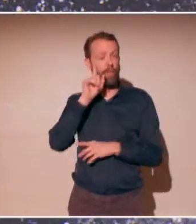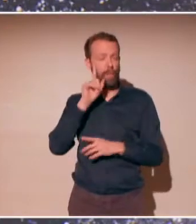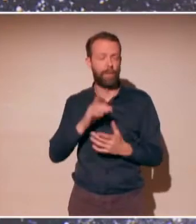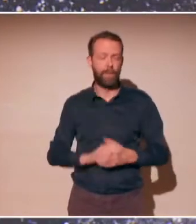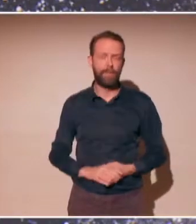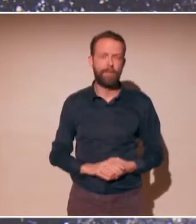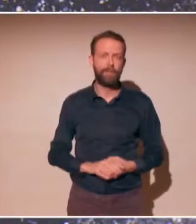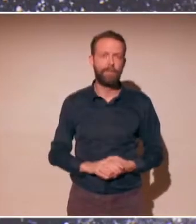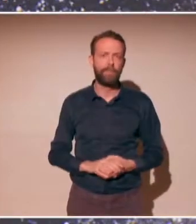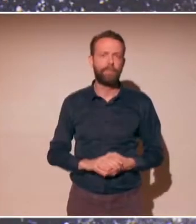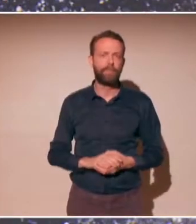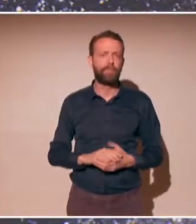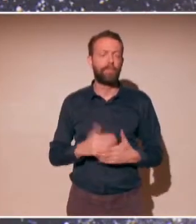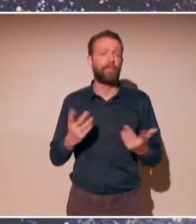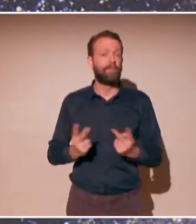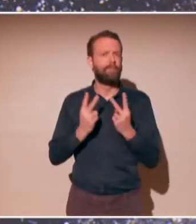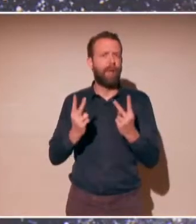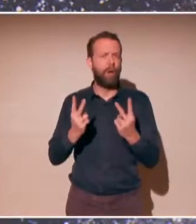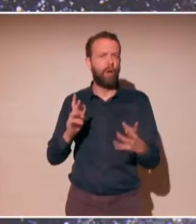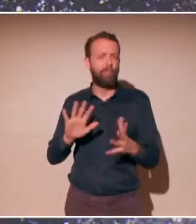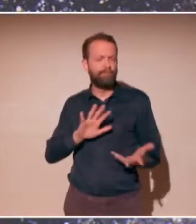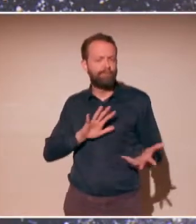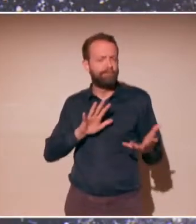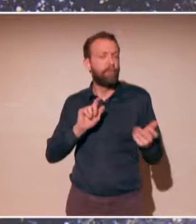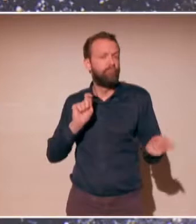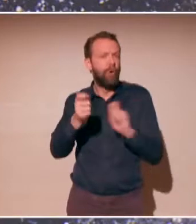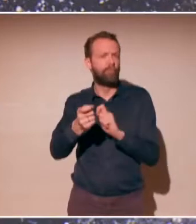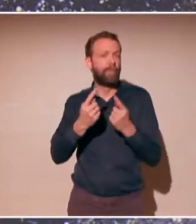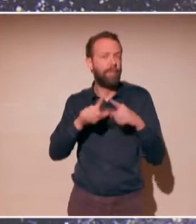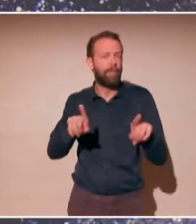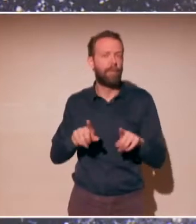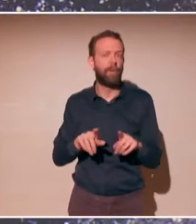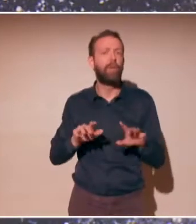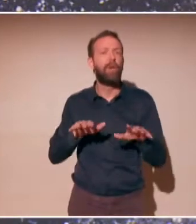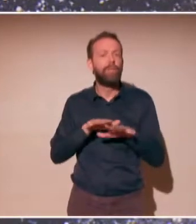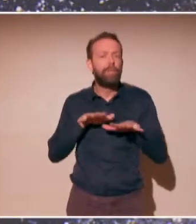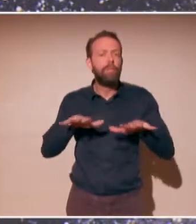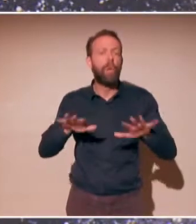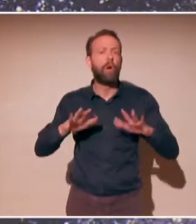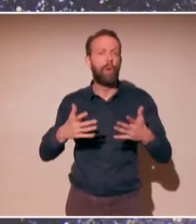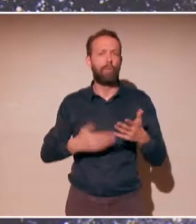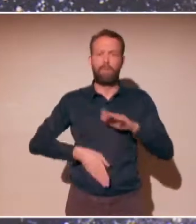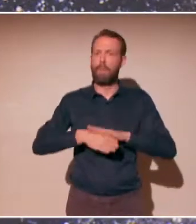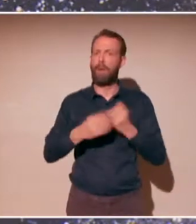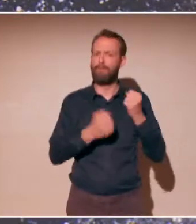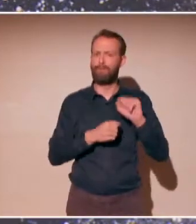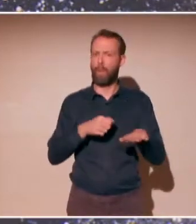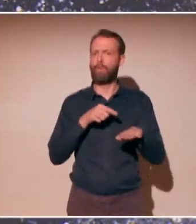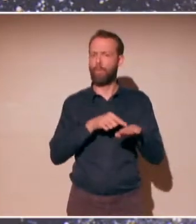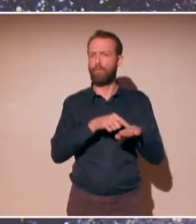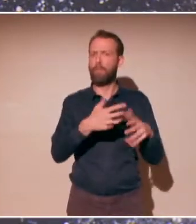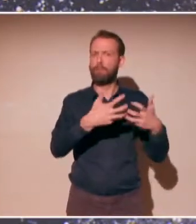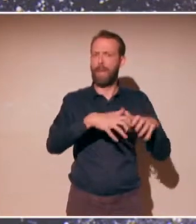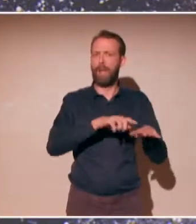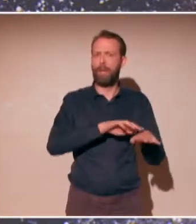cars and thanks to namely defining the appropriate framework. We can redefine ourselves. We can